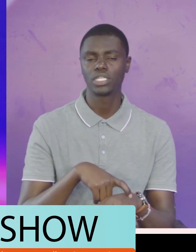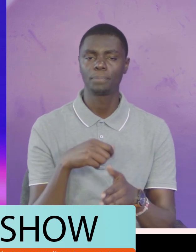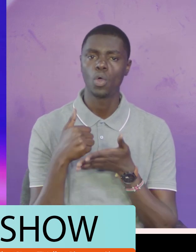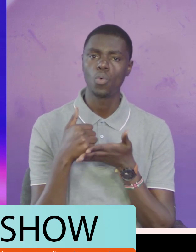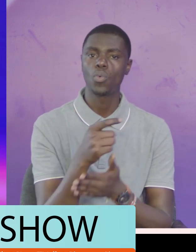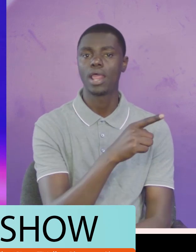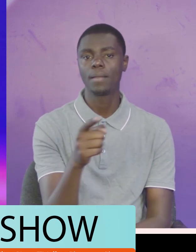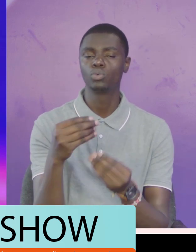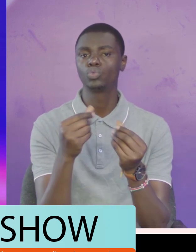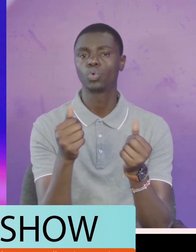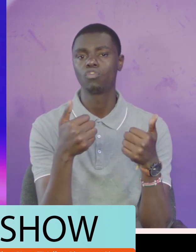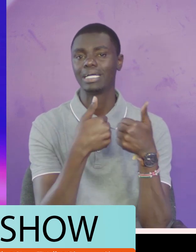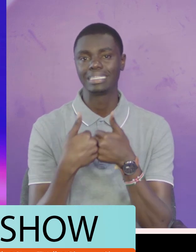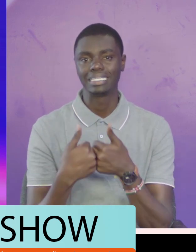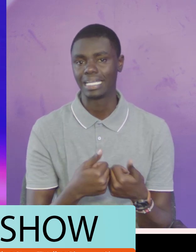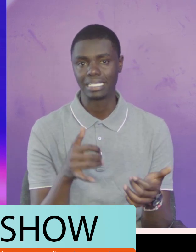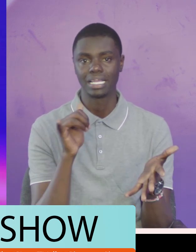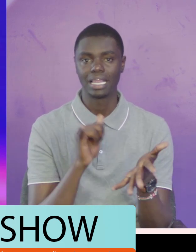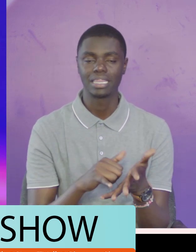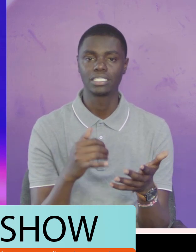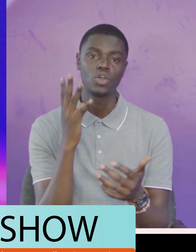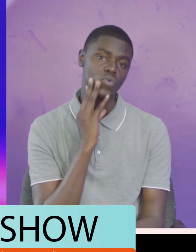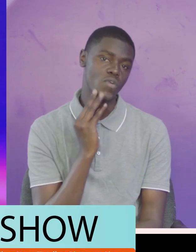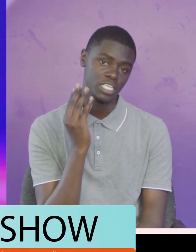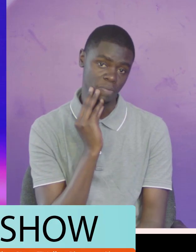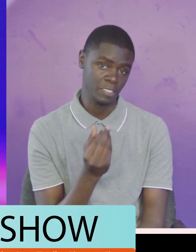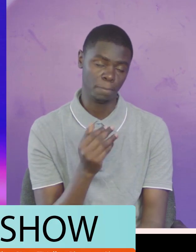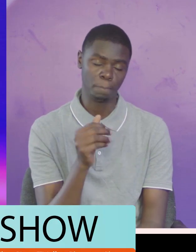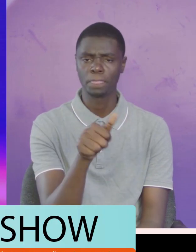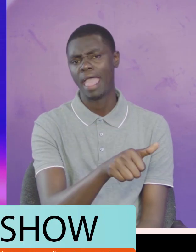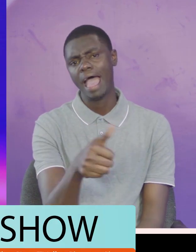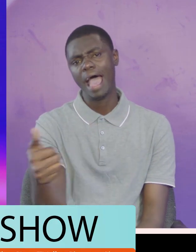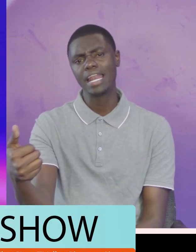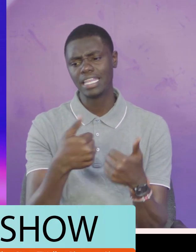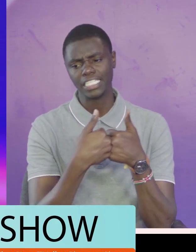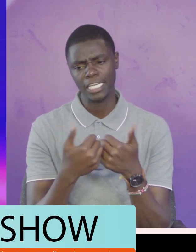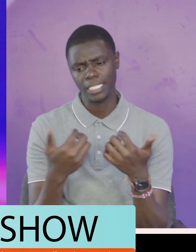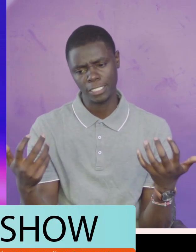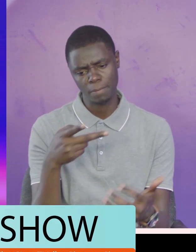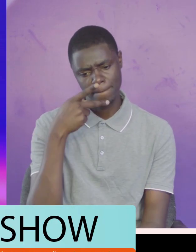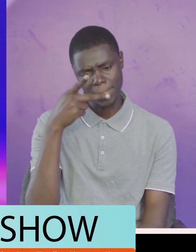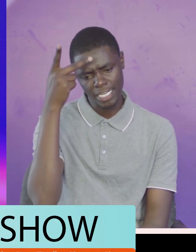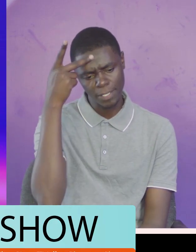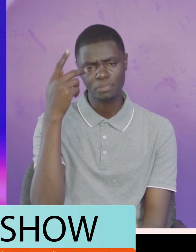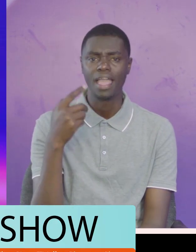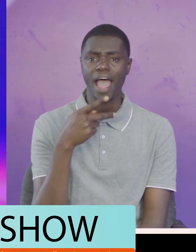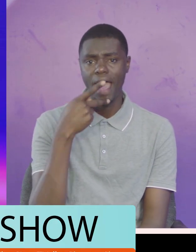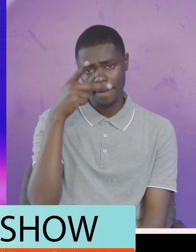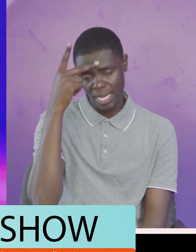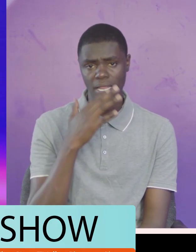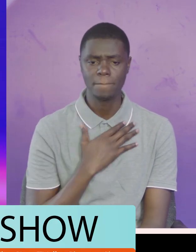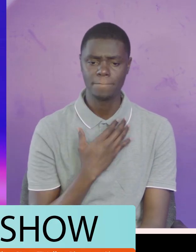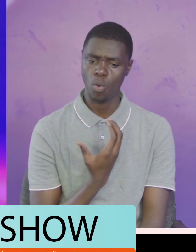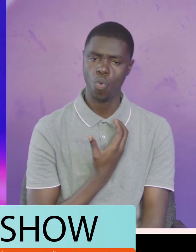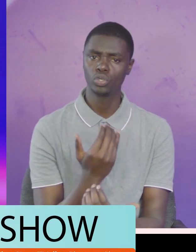time that will enable you overcome that challenge that you're going through. Another challenge is parenting, because I